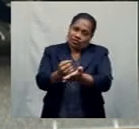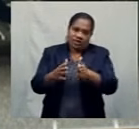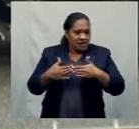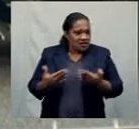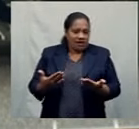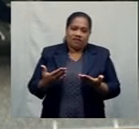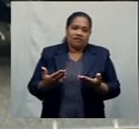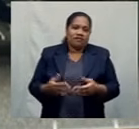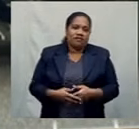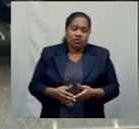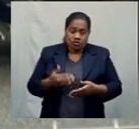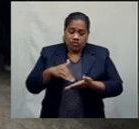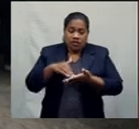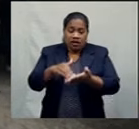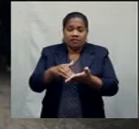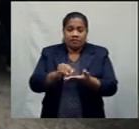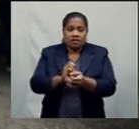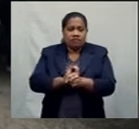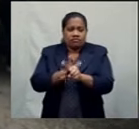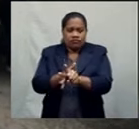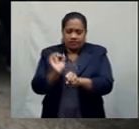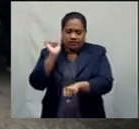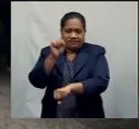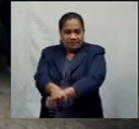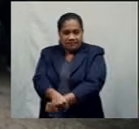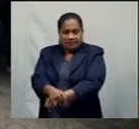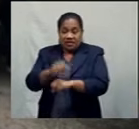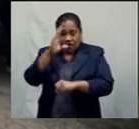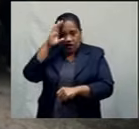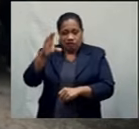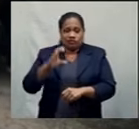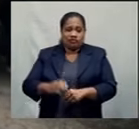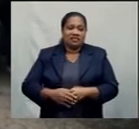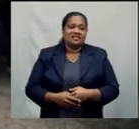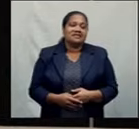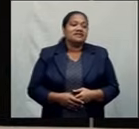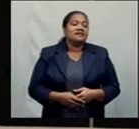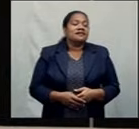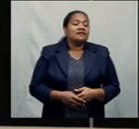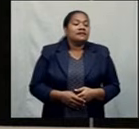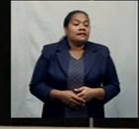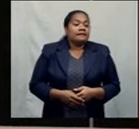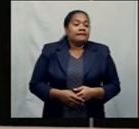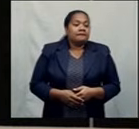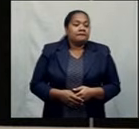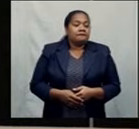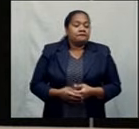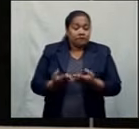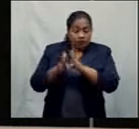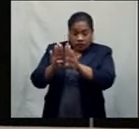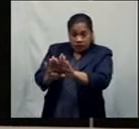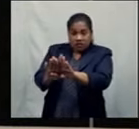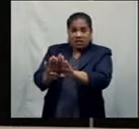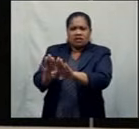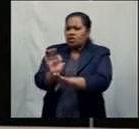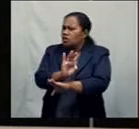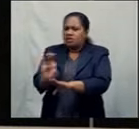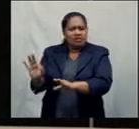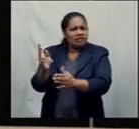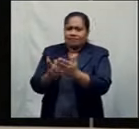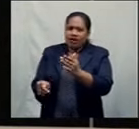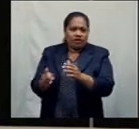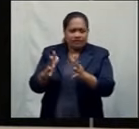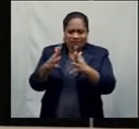help in the fight against COVID-19 in the country. Lena Rees, FBC News. Lockdowns are not part of the World